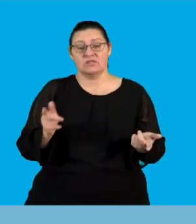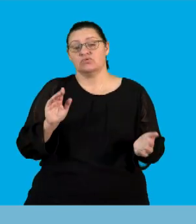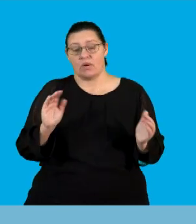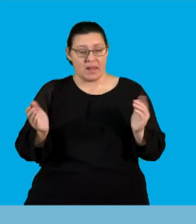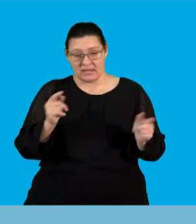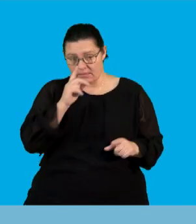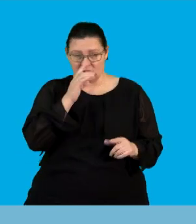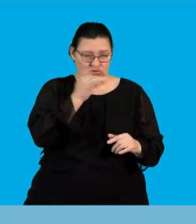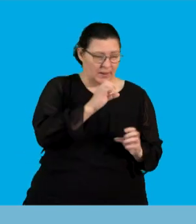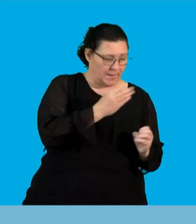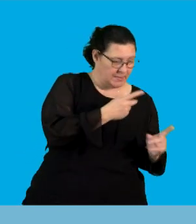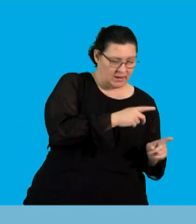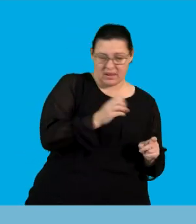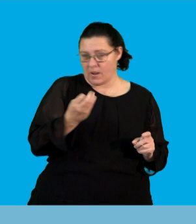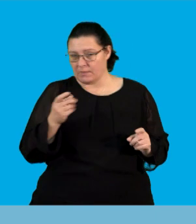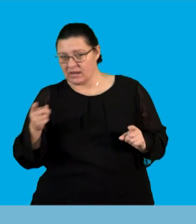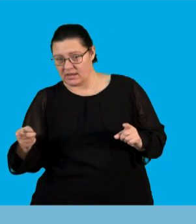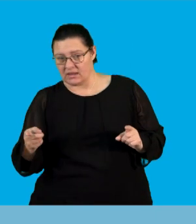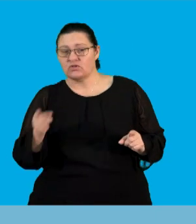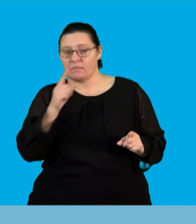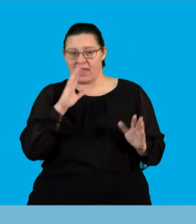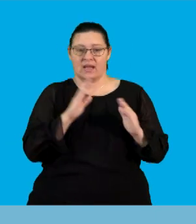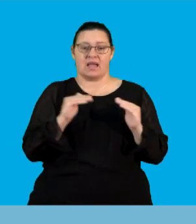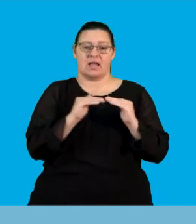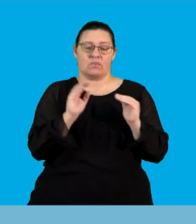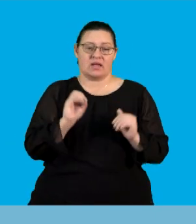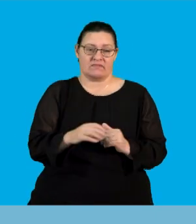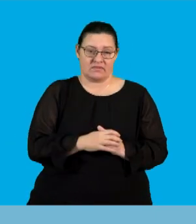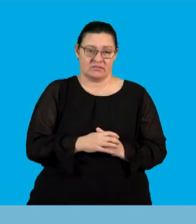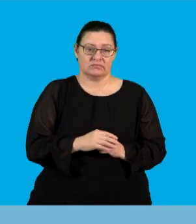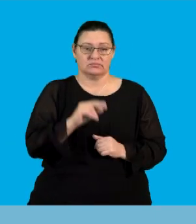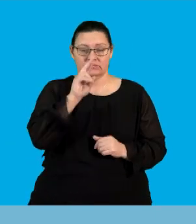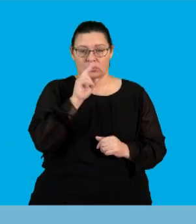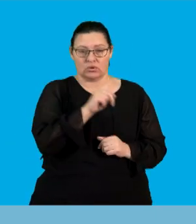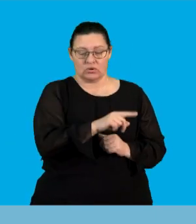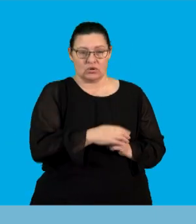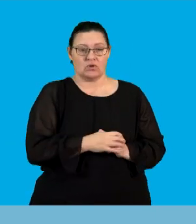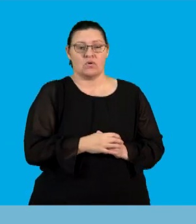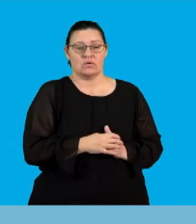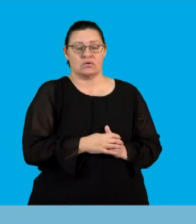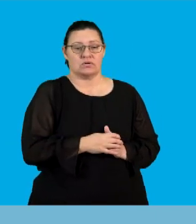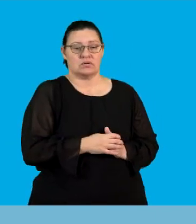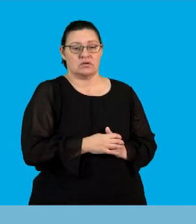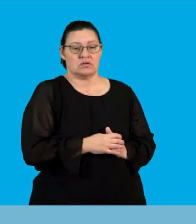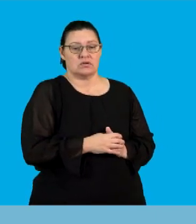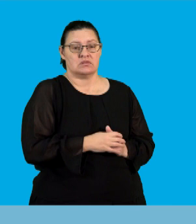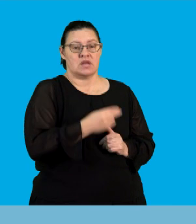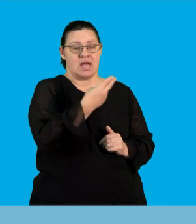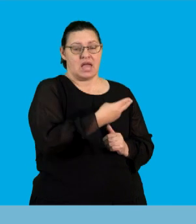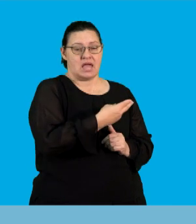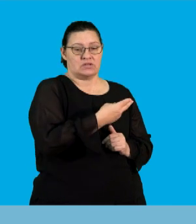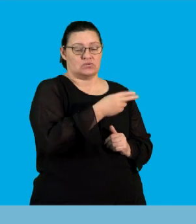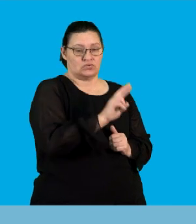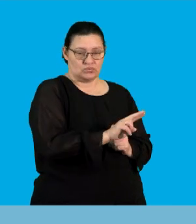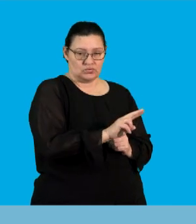So for us to do that, we need to check the number of atoms on either side, that they are equal. When looking at the reactant side, we can see